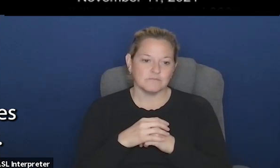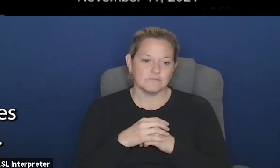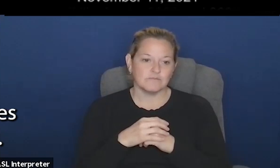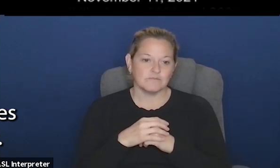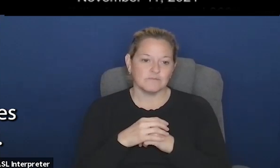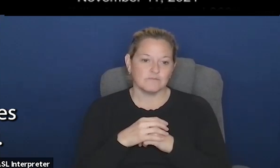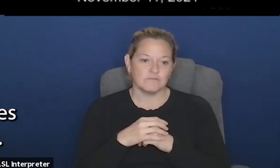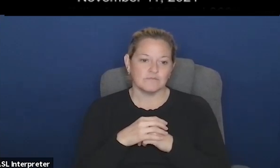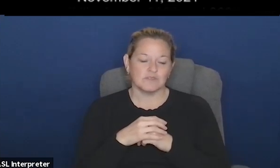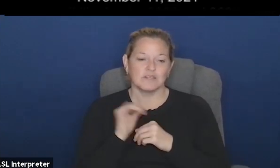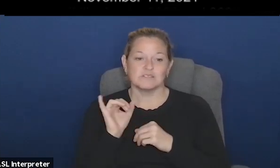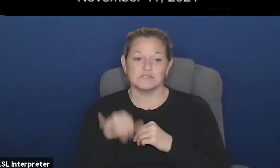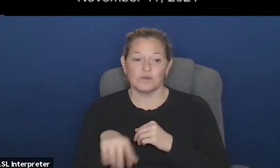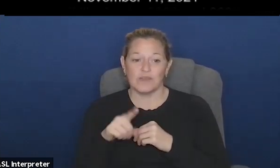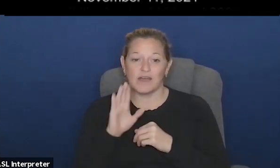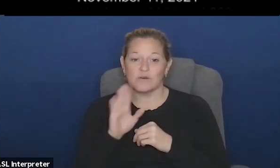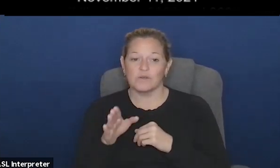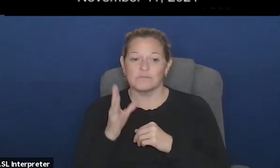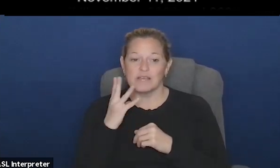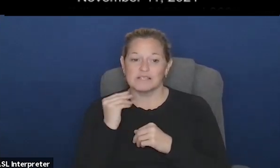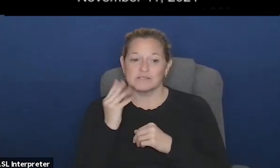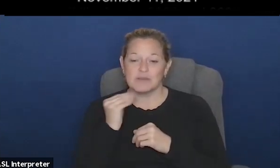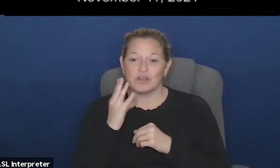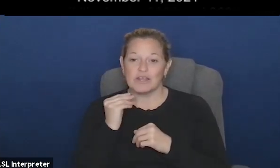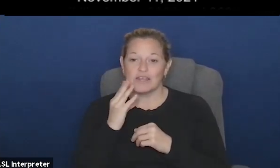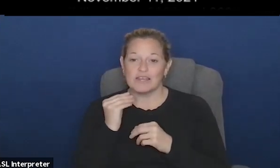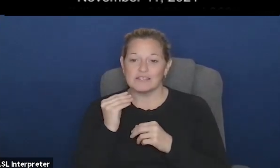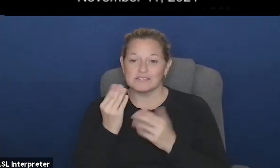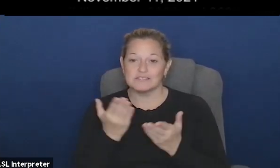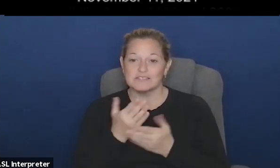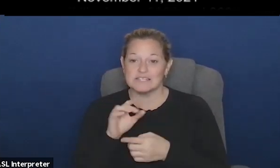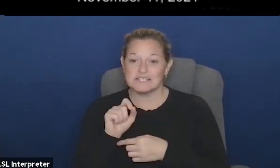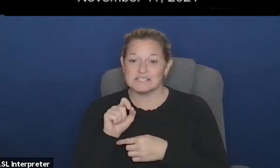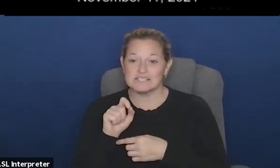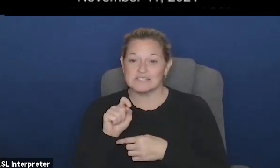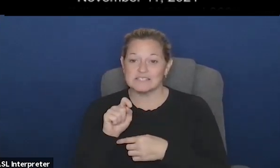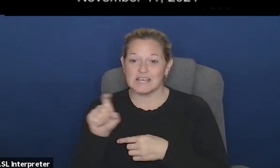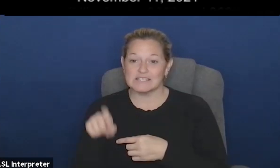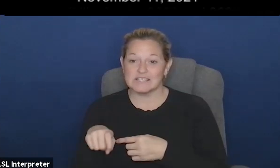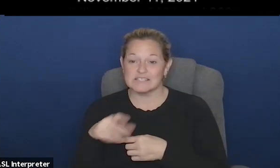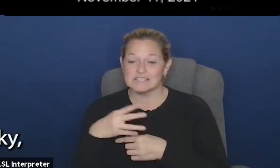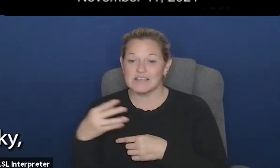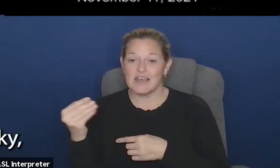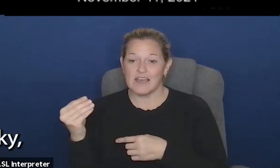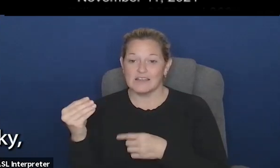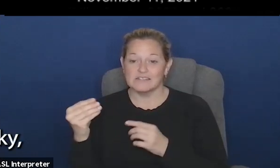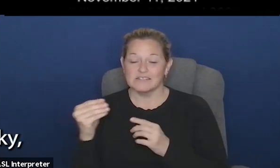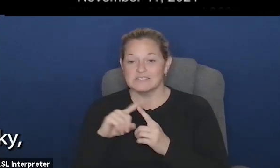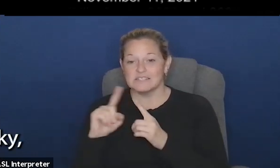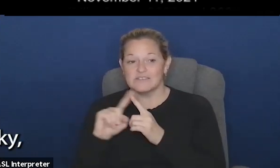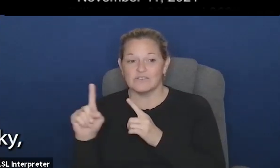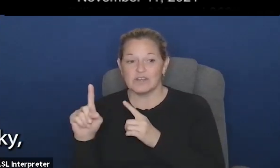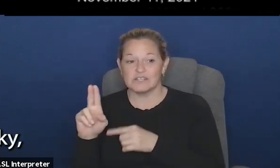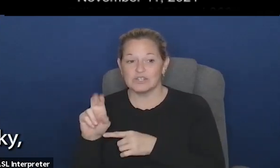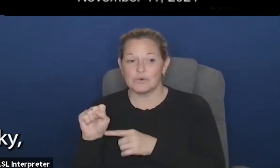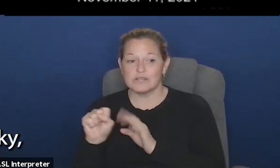through Texas and the East Coast. And so just kind of, again, to note important locations, there are lots of US states in totality,